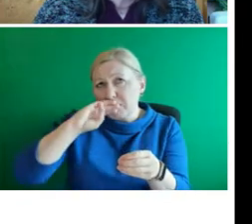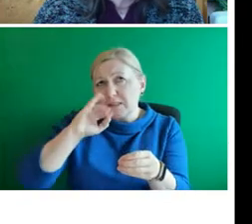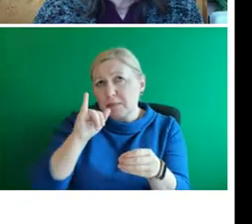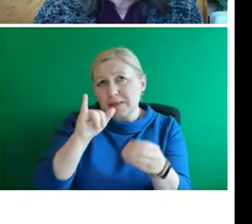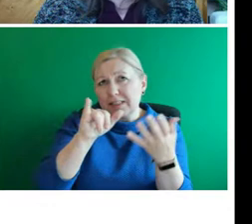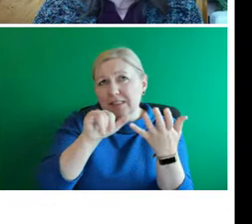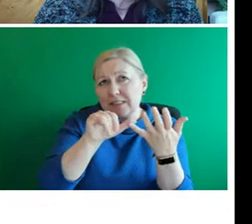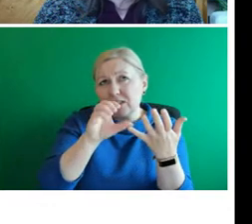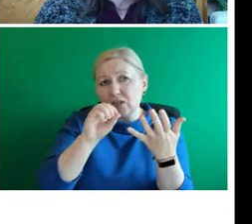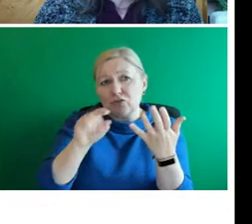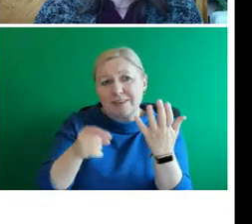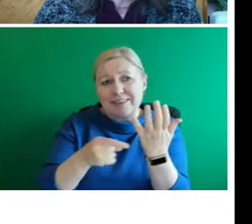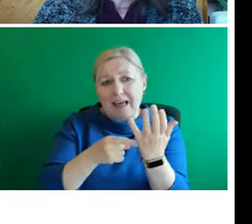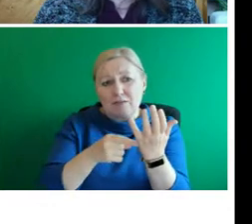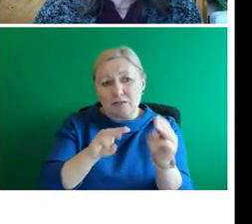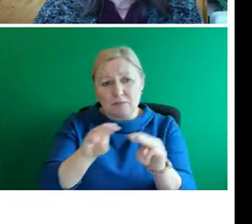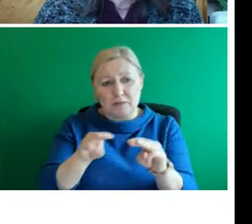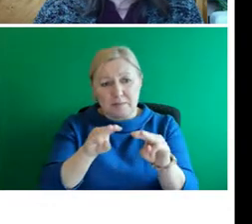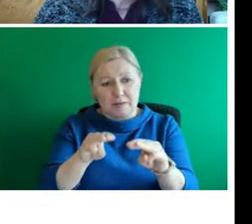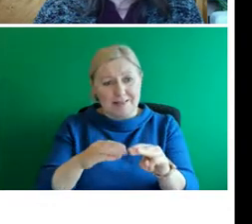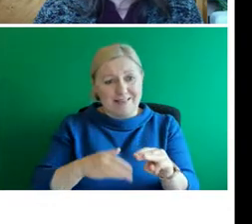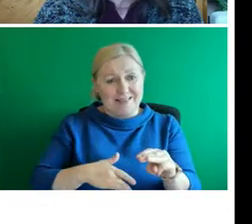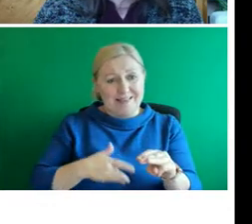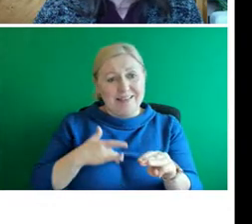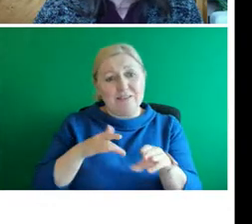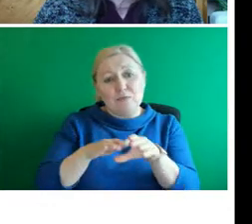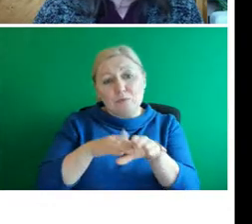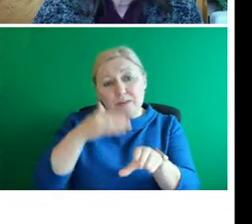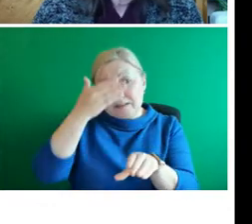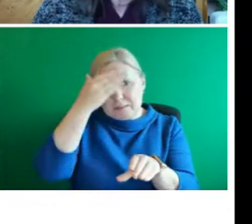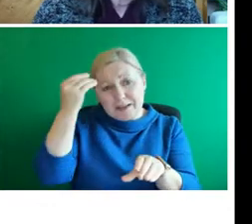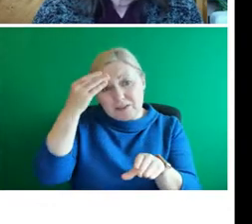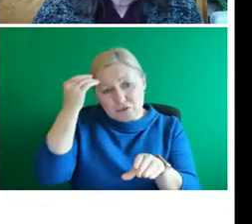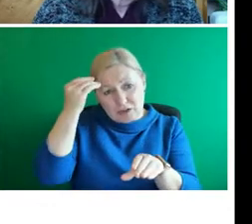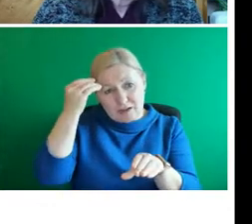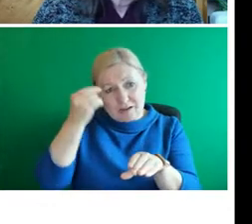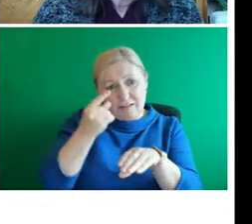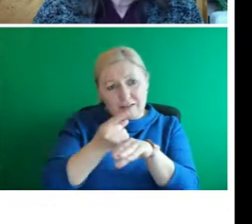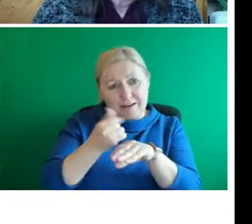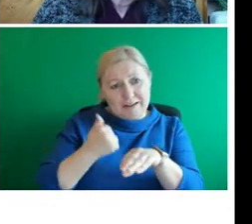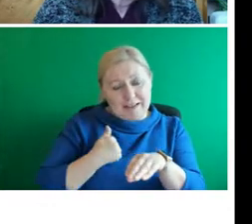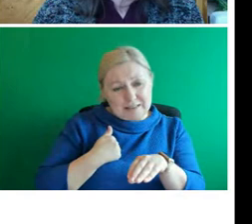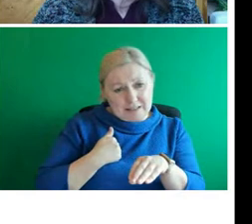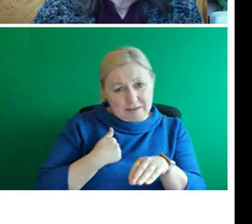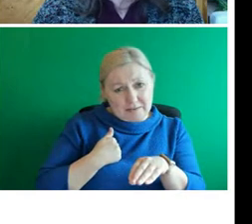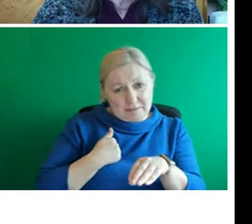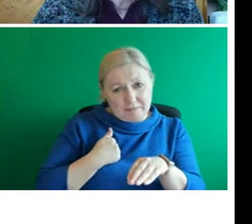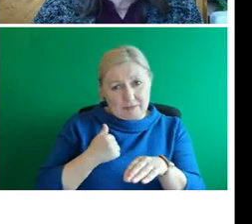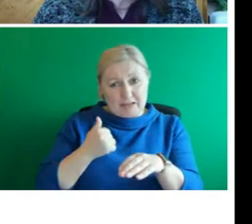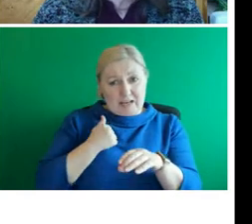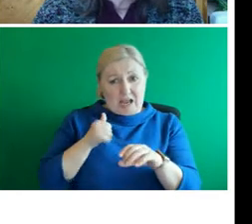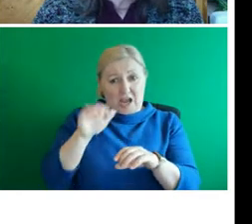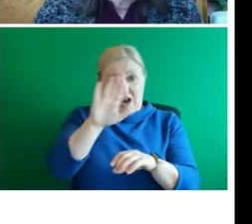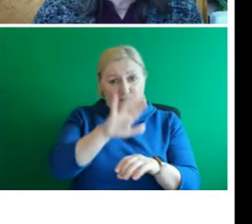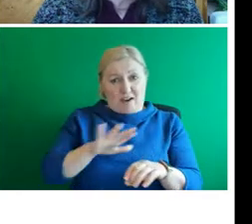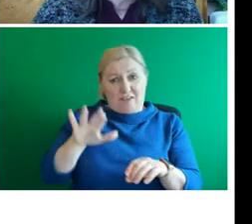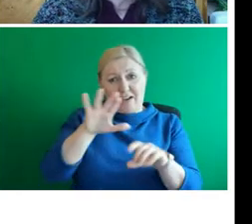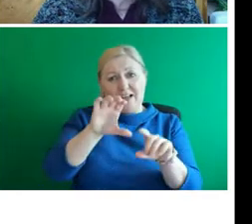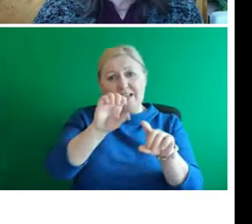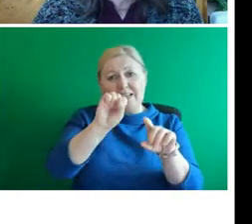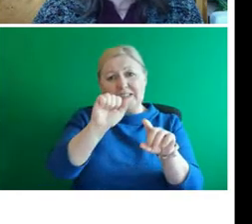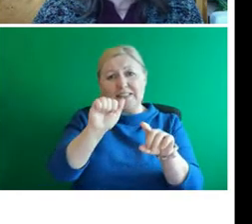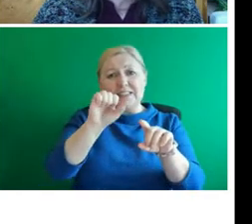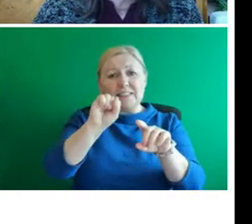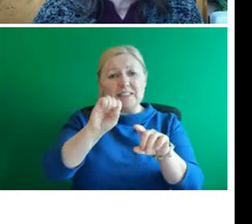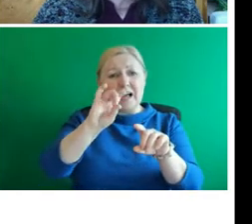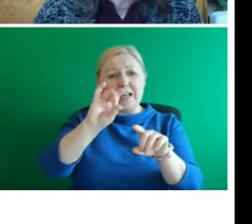dementia in Canada. And looking at the province of Saskatchewan, we tend to be more rural than Canada as a whole,